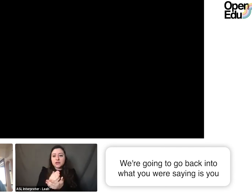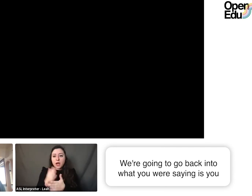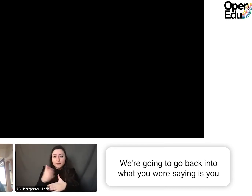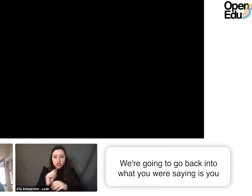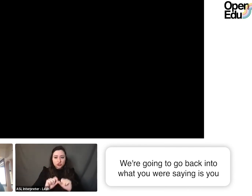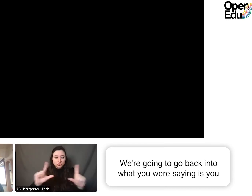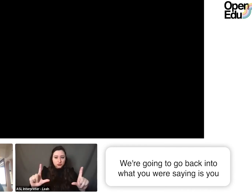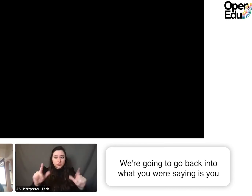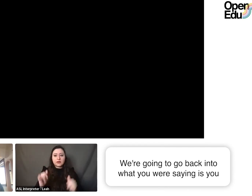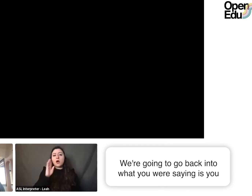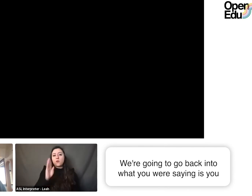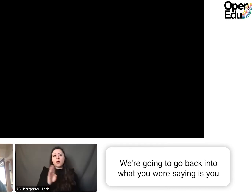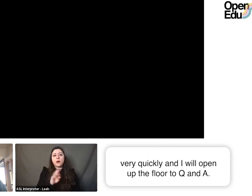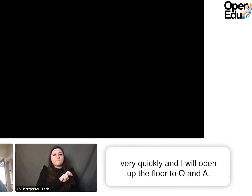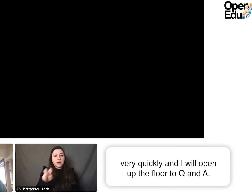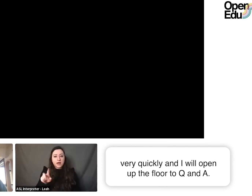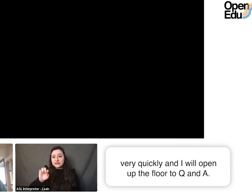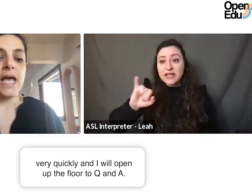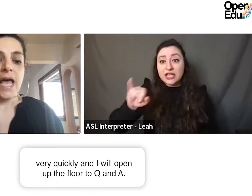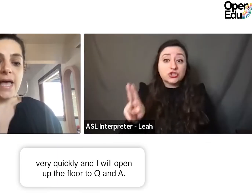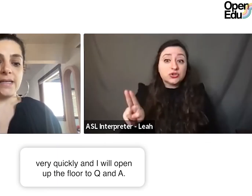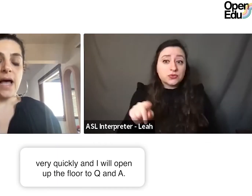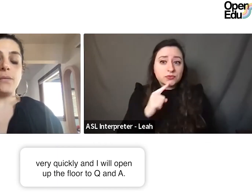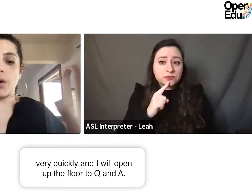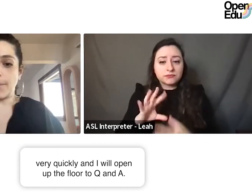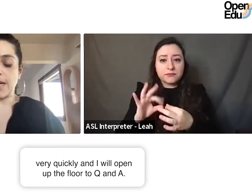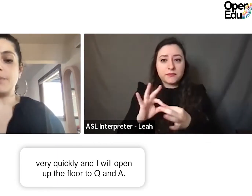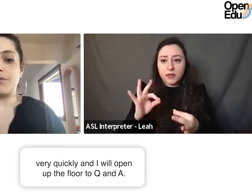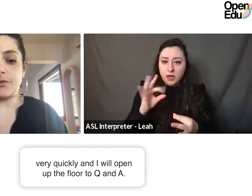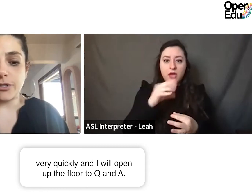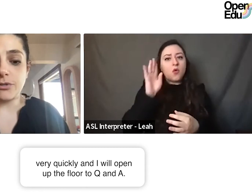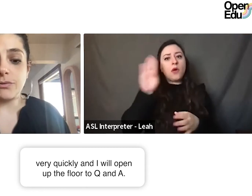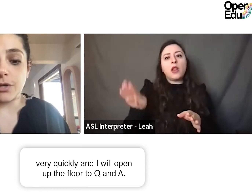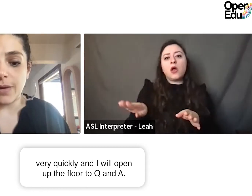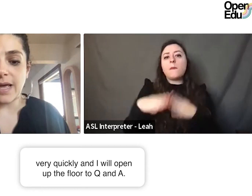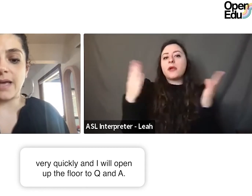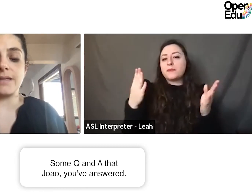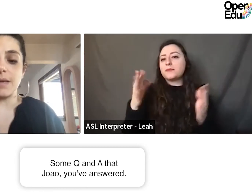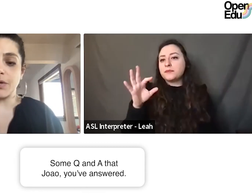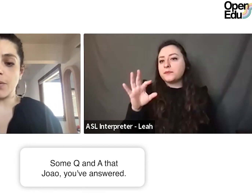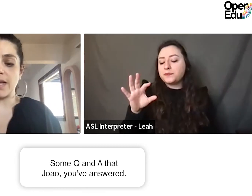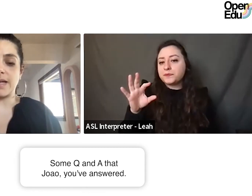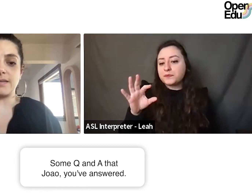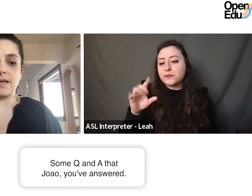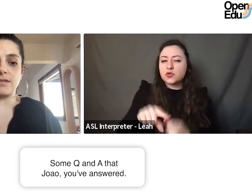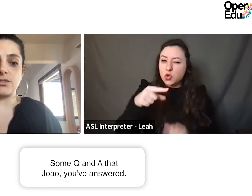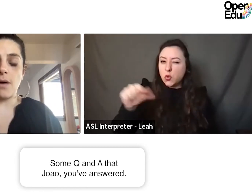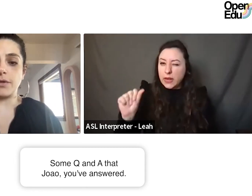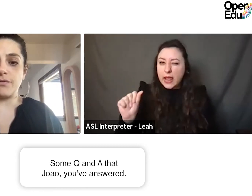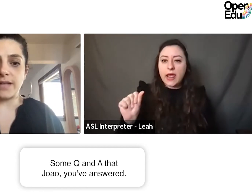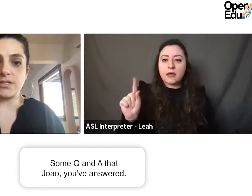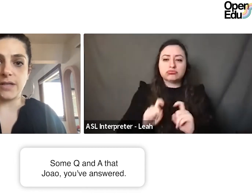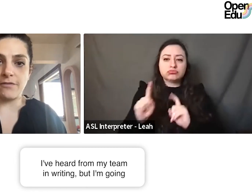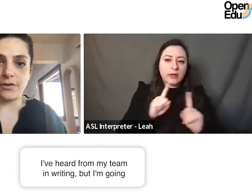go back into what you were saying, Teju, very quickly, and I will open up the floor to Q&A. Some Q&A that